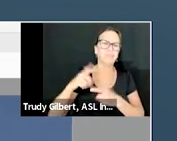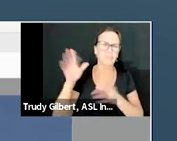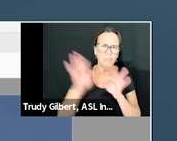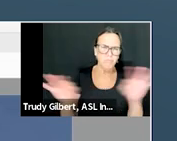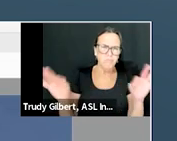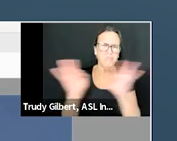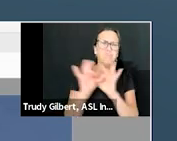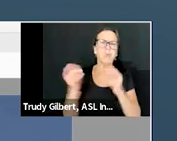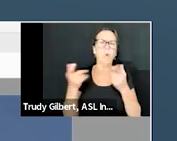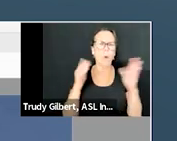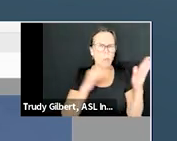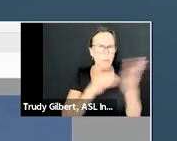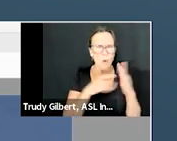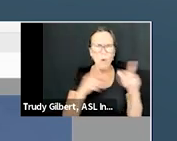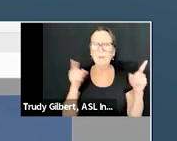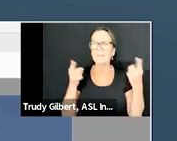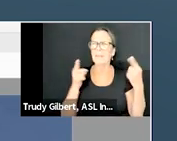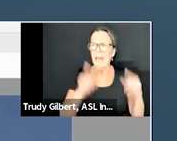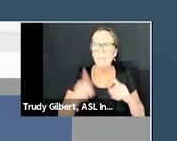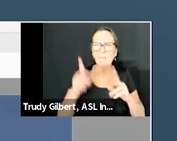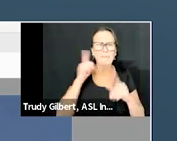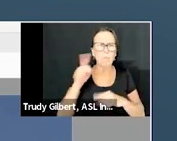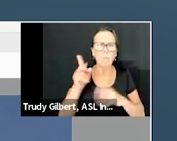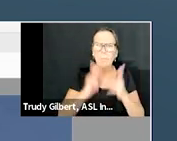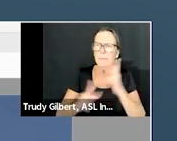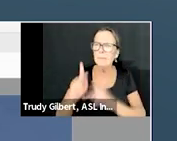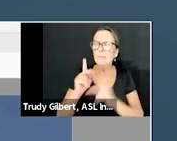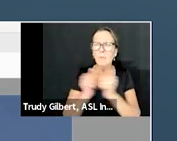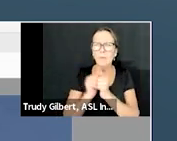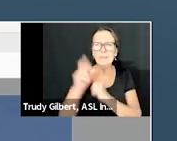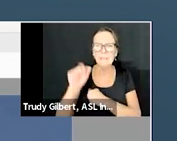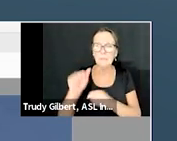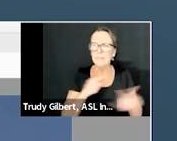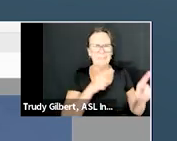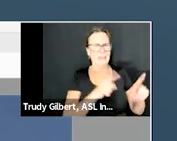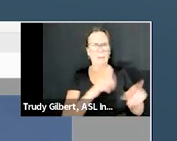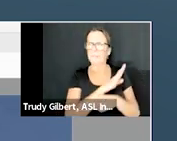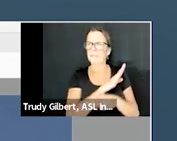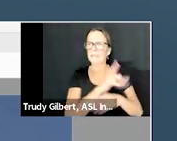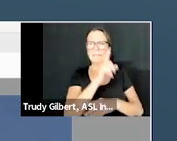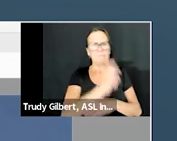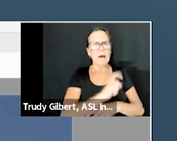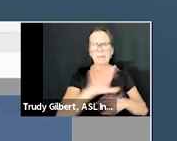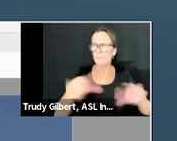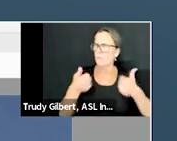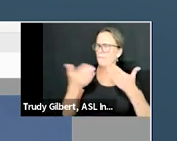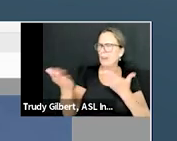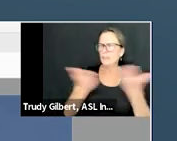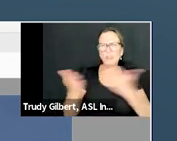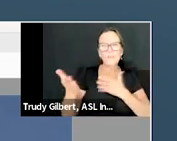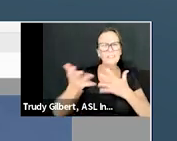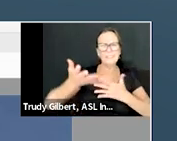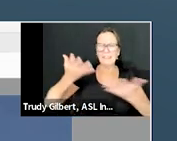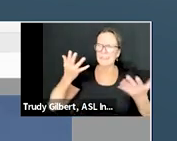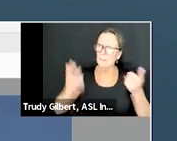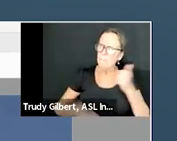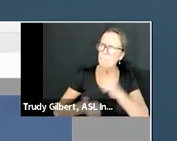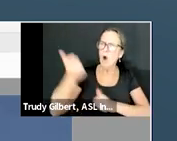that entities provide programs and services in the most integrated setting appropriate for them,